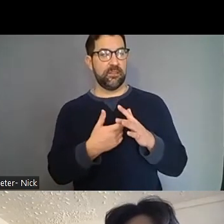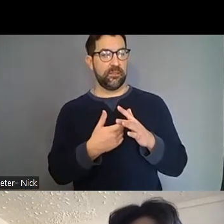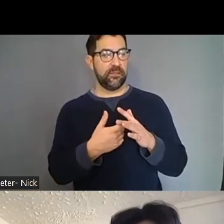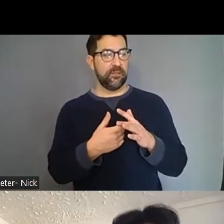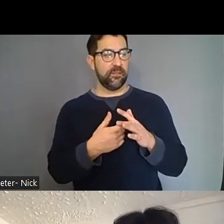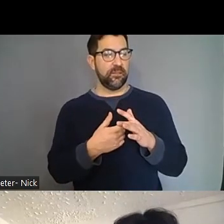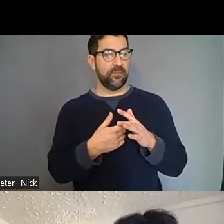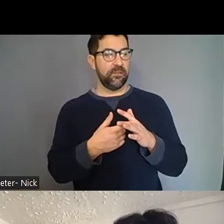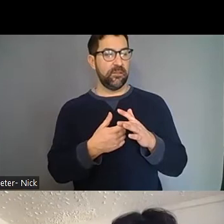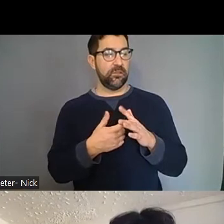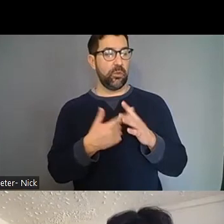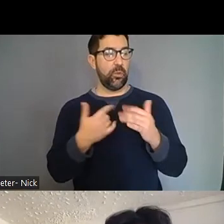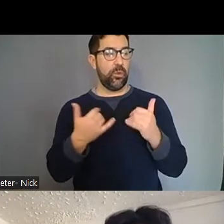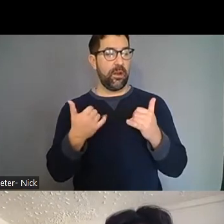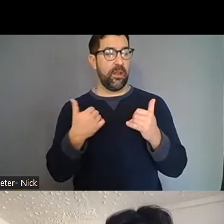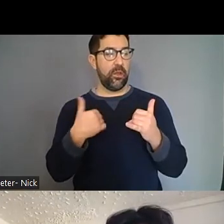So we're currently